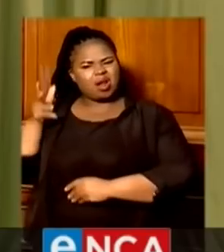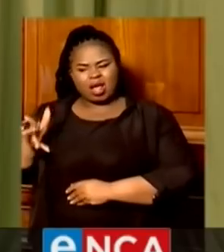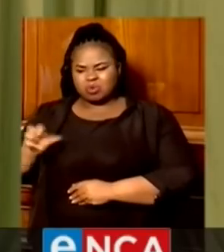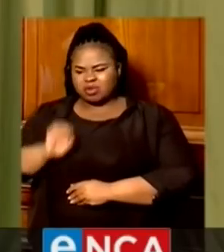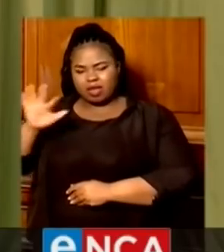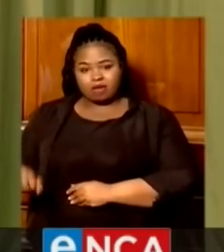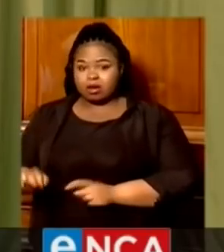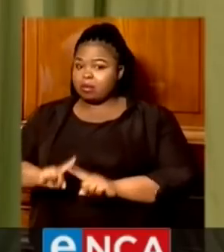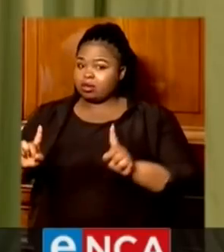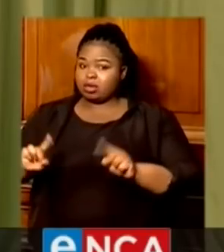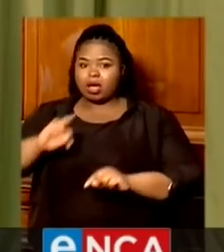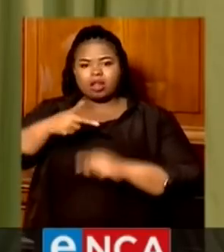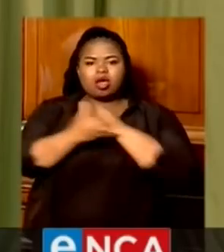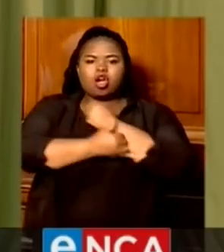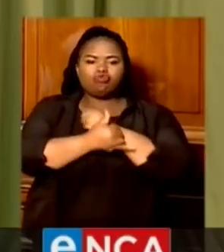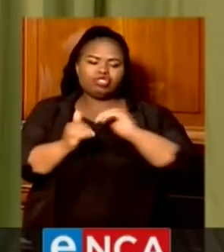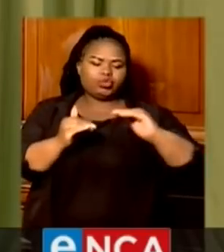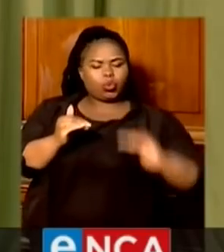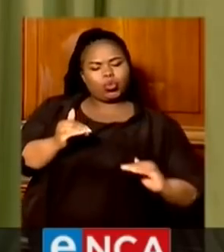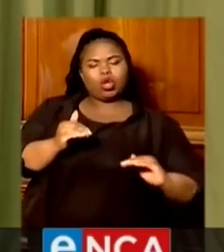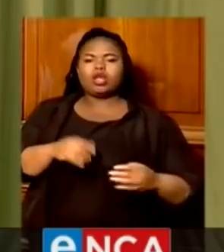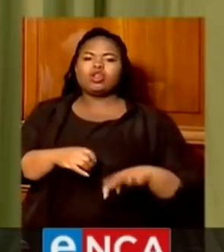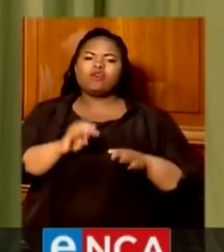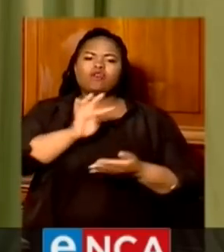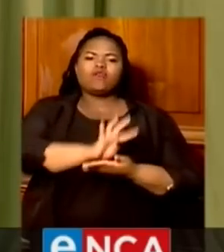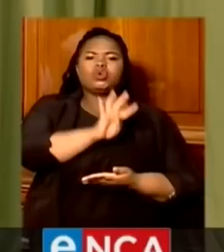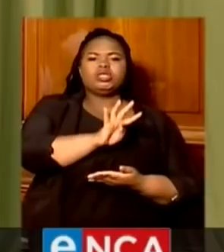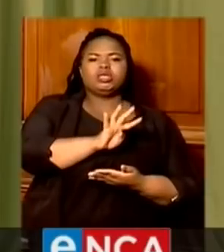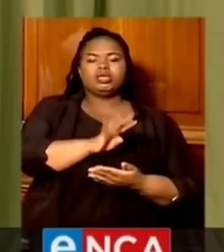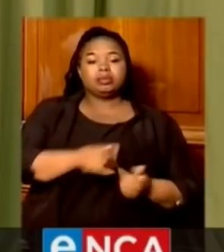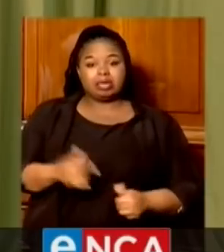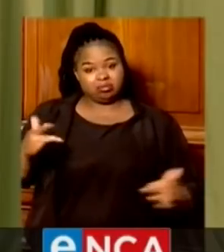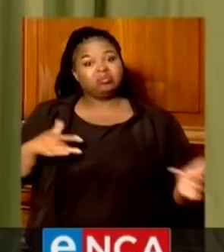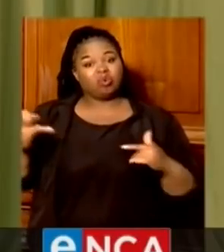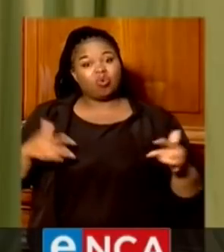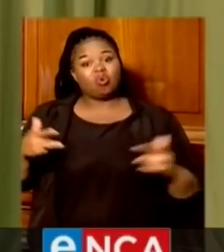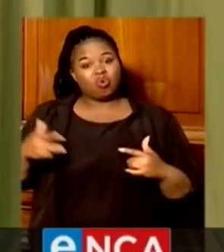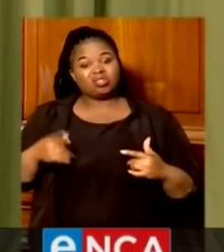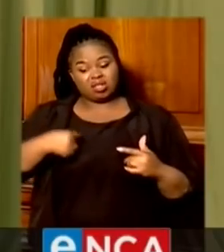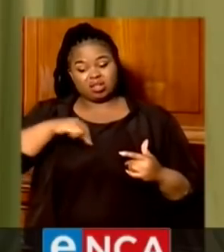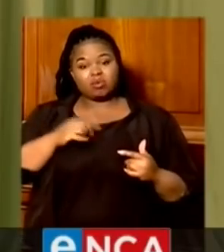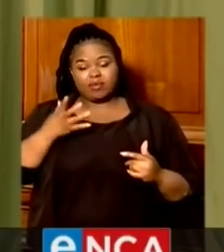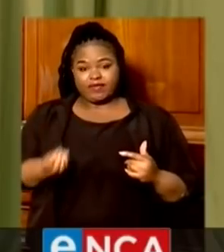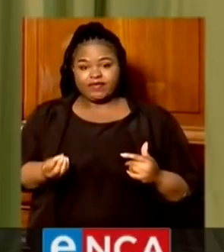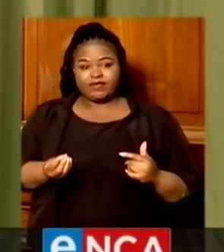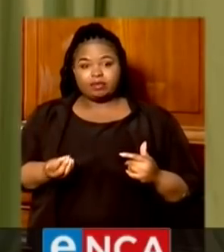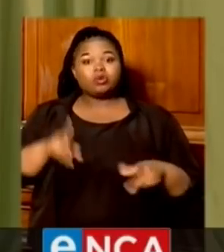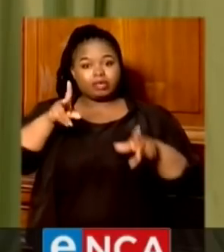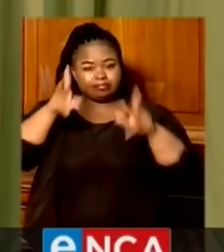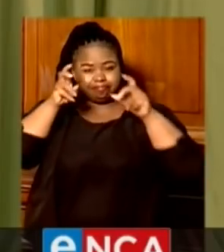40 grams per drinker per day. And so that's a matter of concern, that it's actually a matter of record.